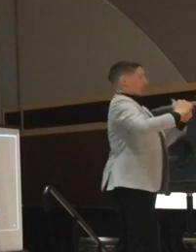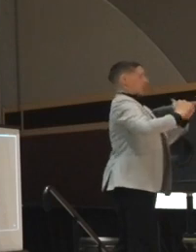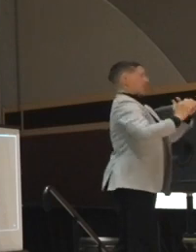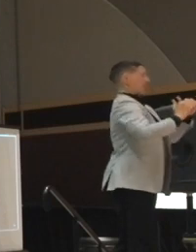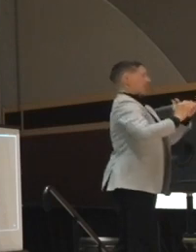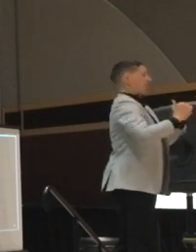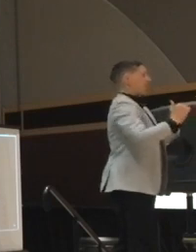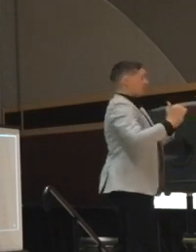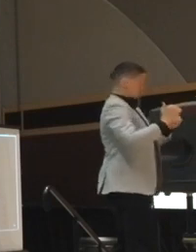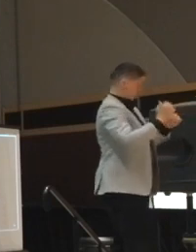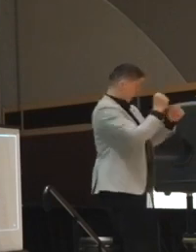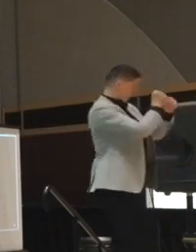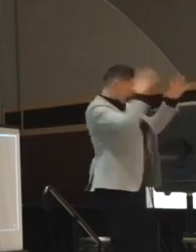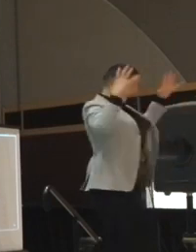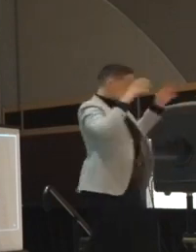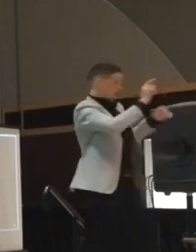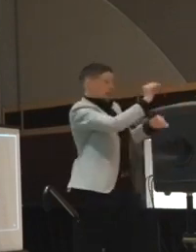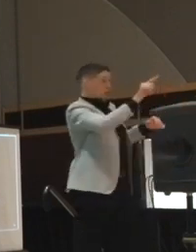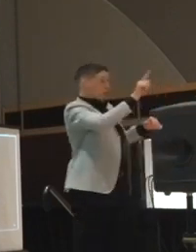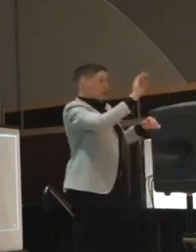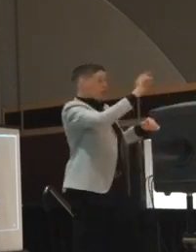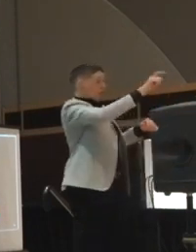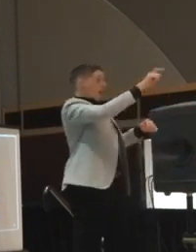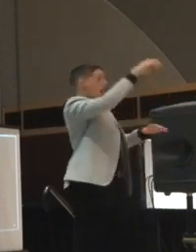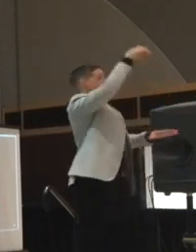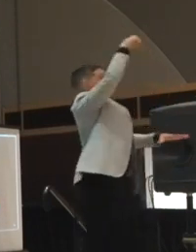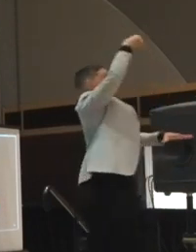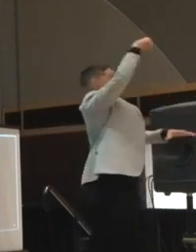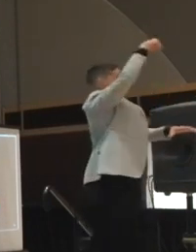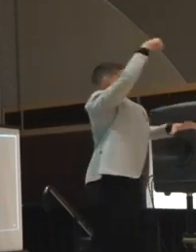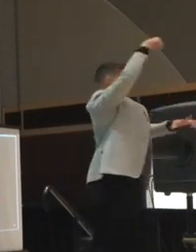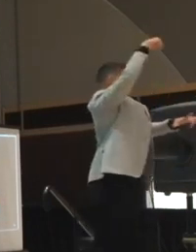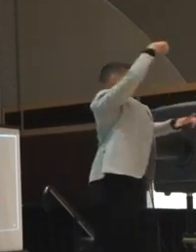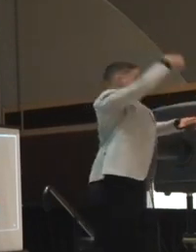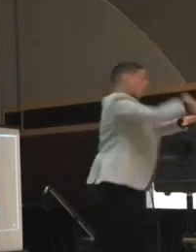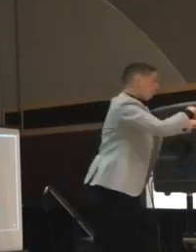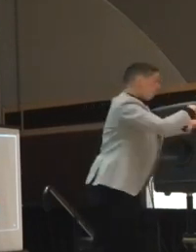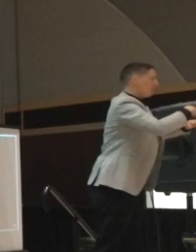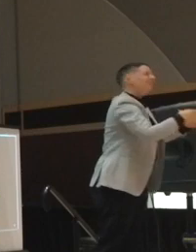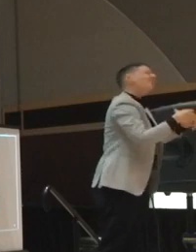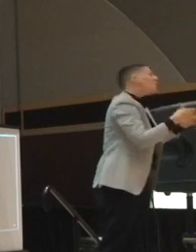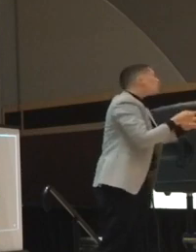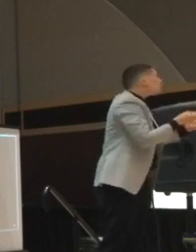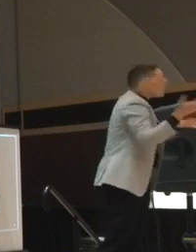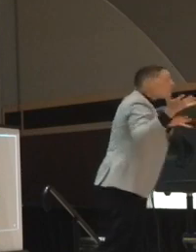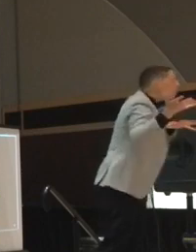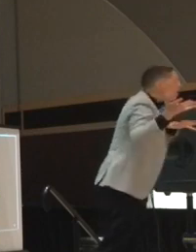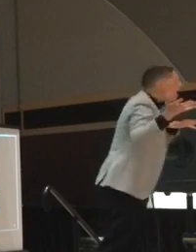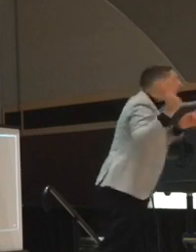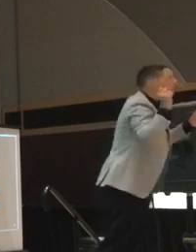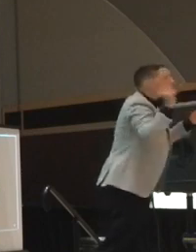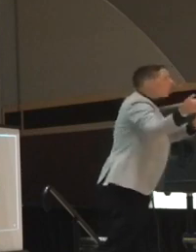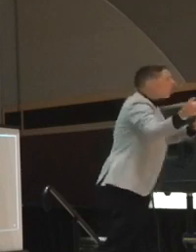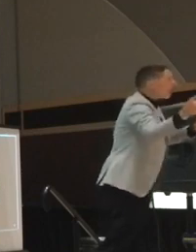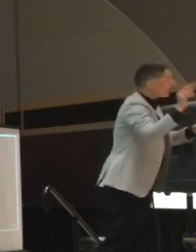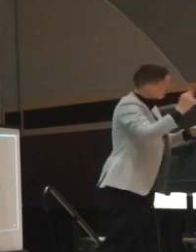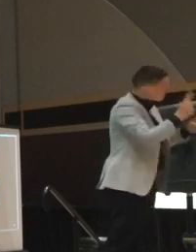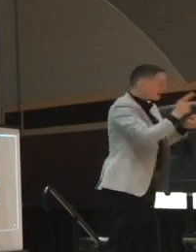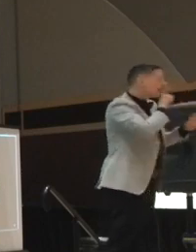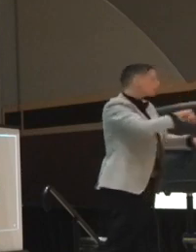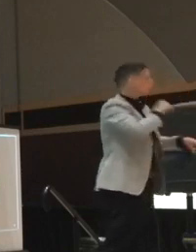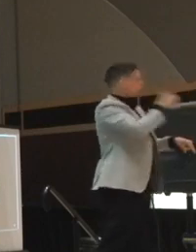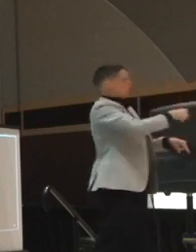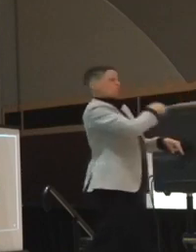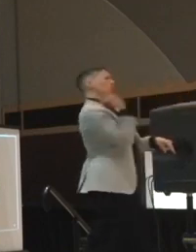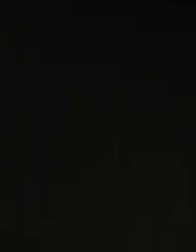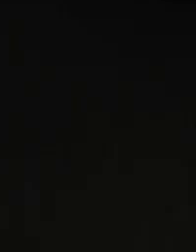the toolbox hitting that? You throw the part away. That's the correct answer.